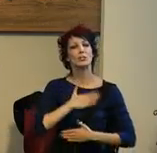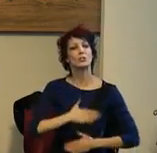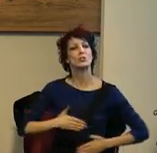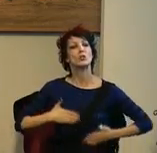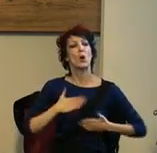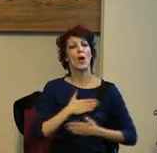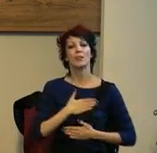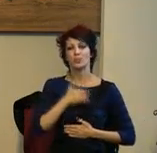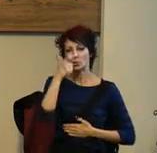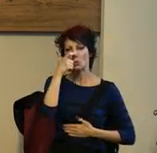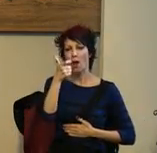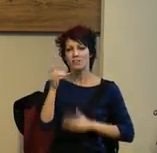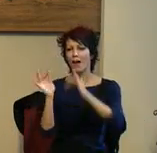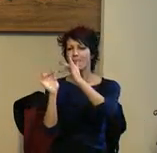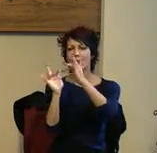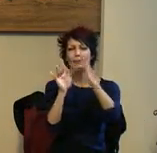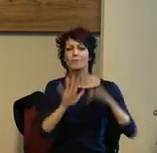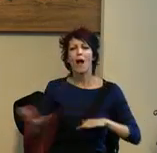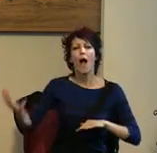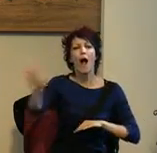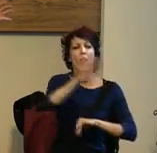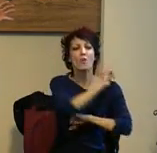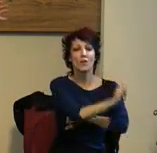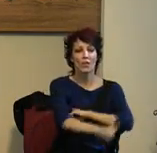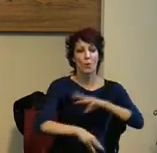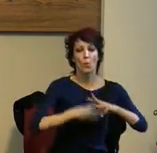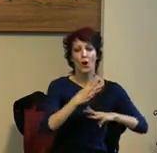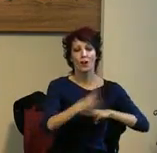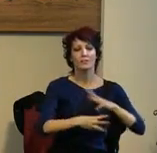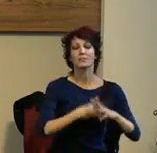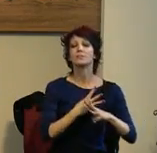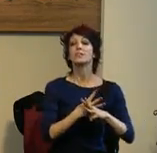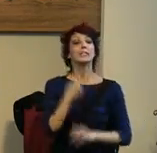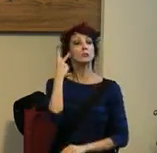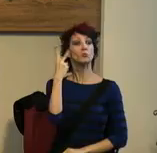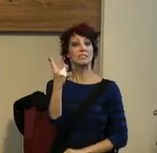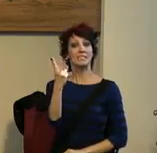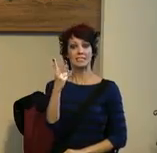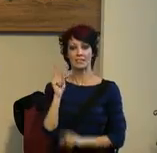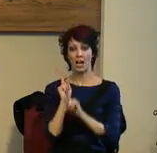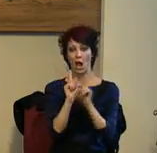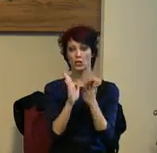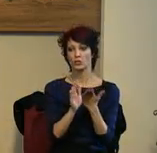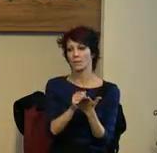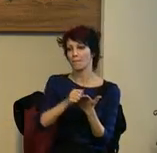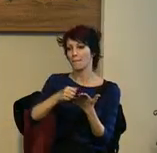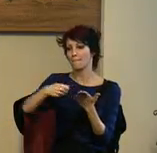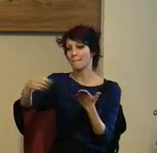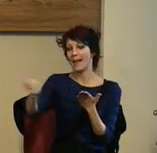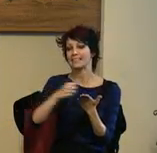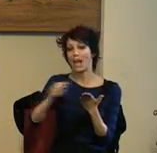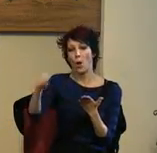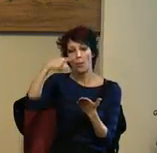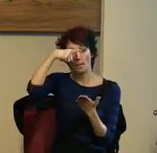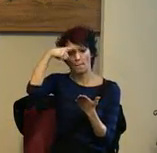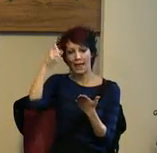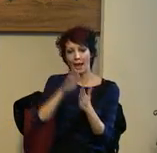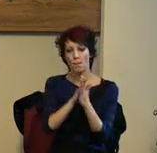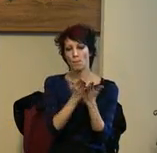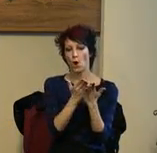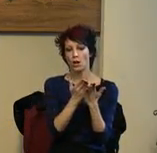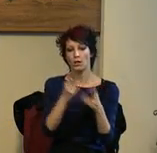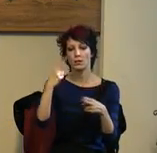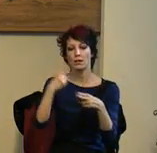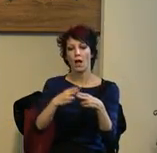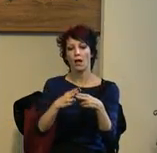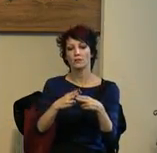around the world this morning you'll see that the ushers have passed out the welcome tablets so please do take a moment to complete those for us this morning uh